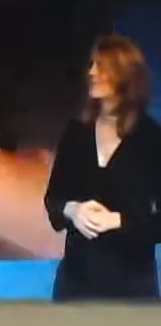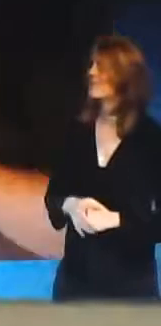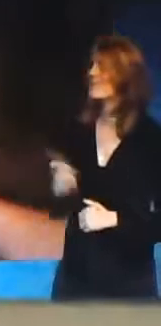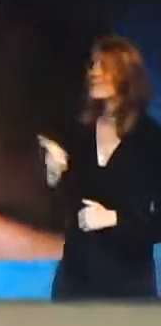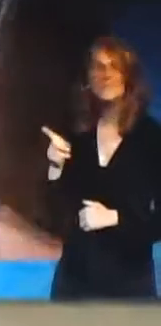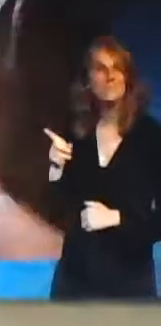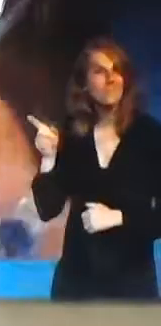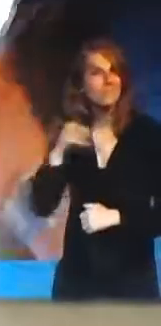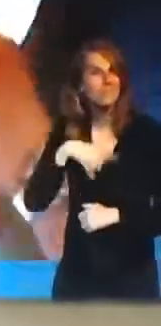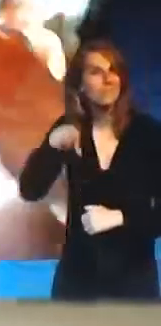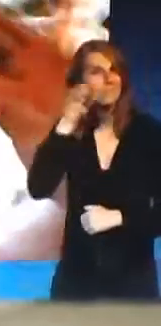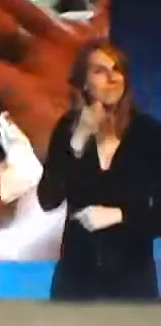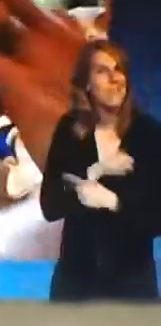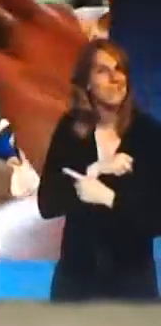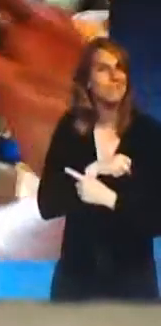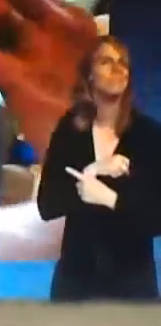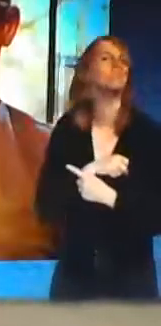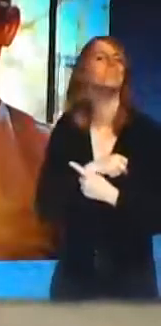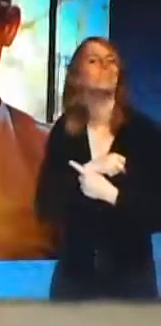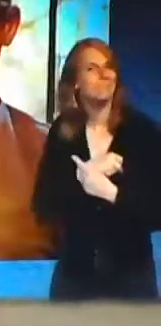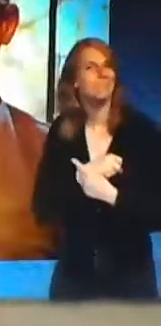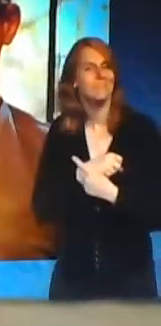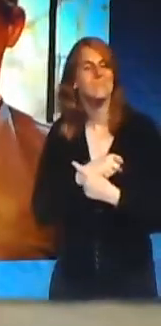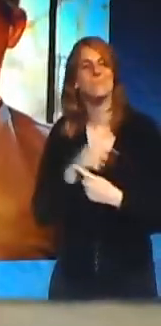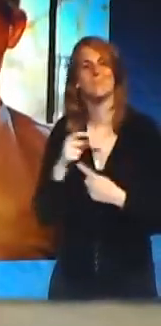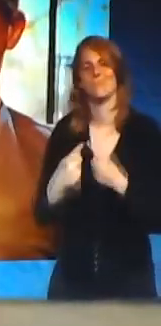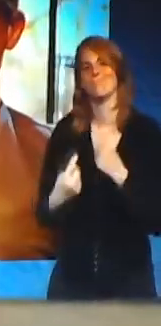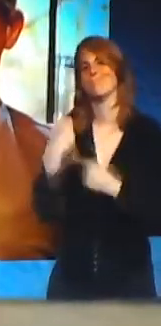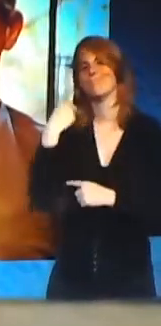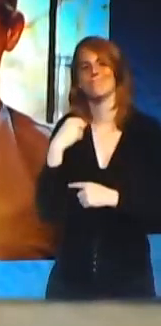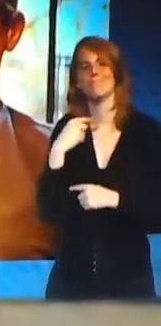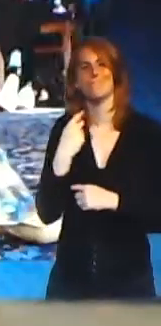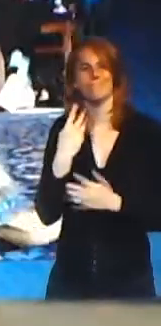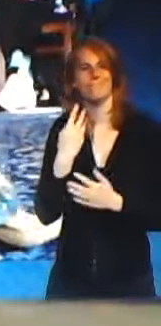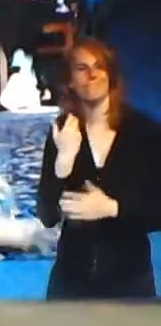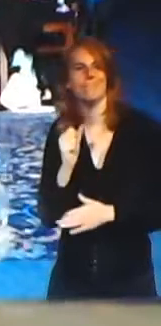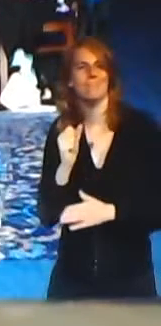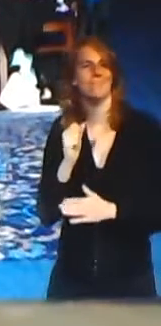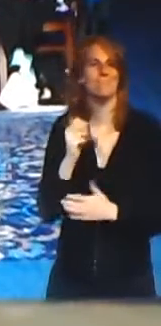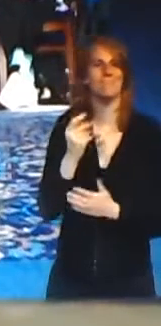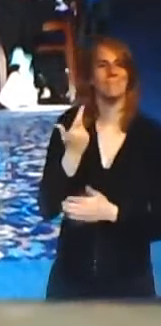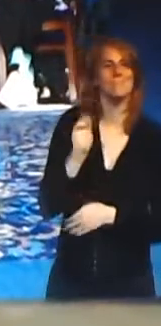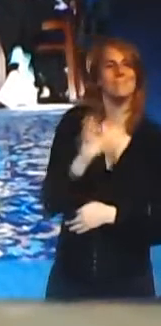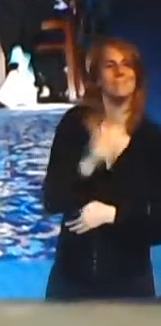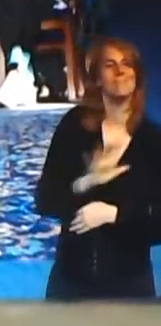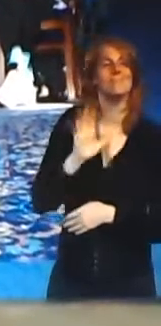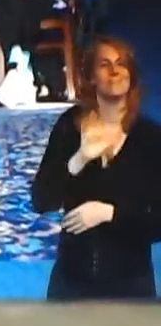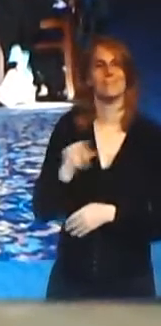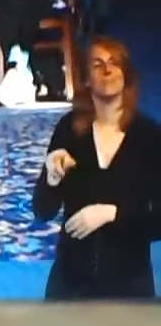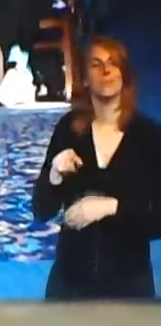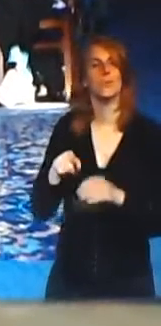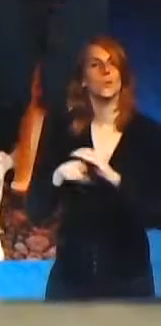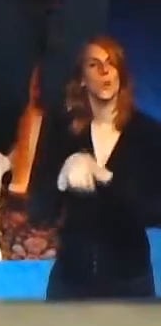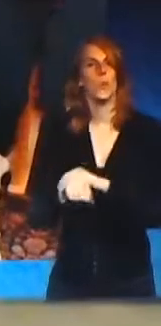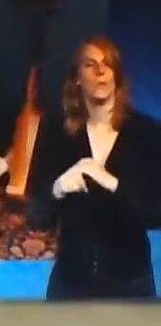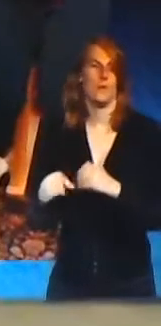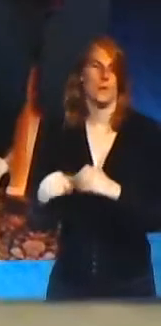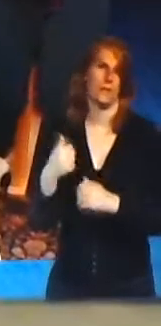Yeah? Back in the 70s and the 60s, tortoises were very popular pets, and you find quite a